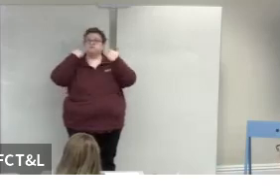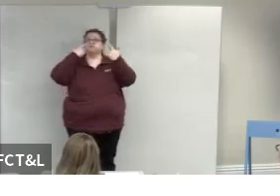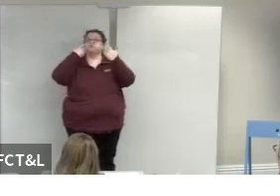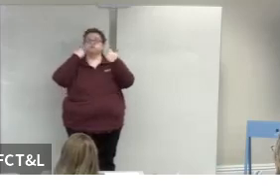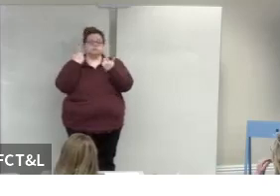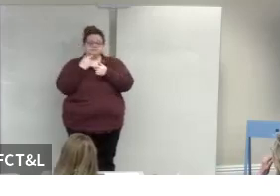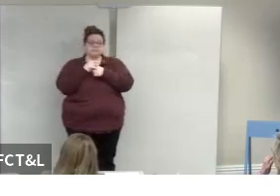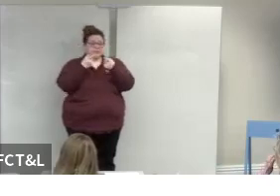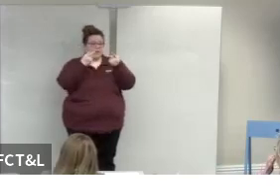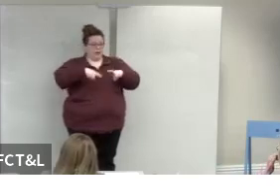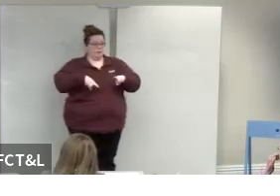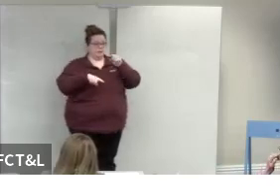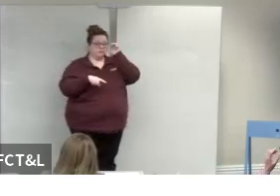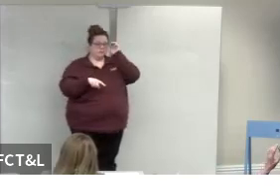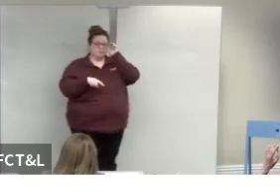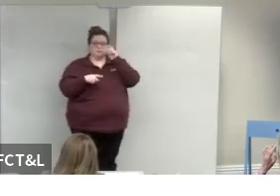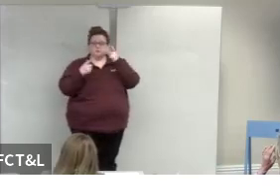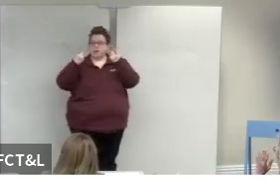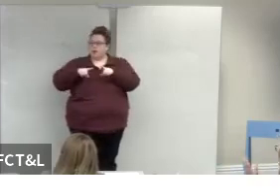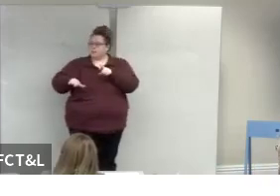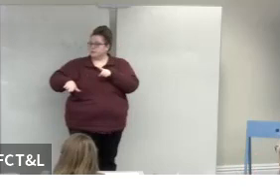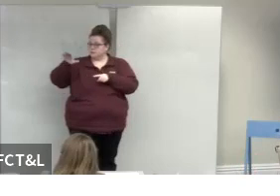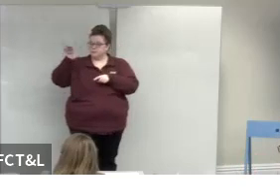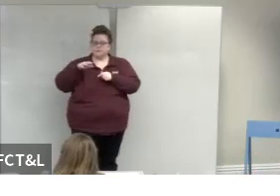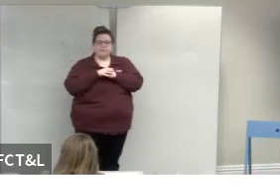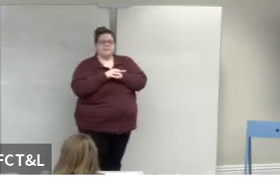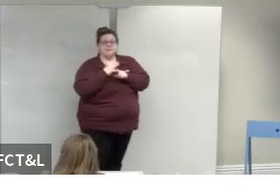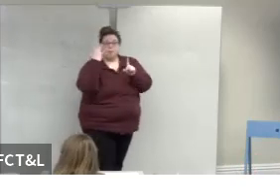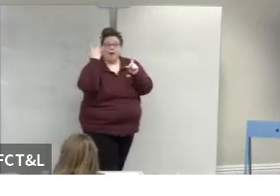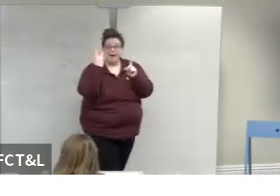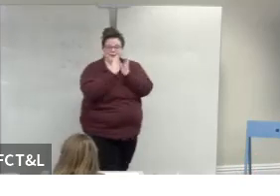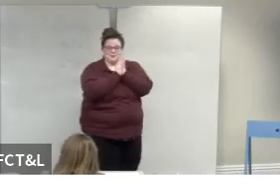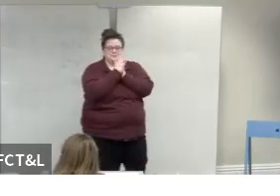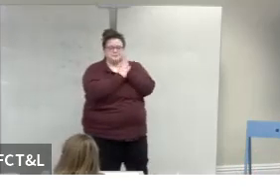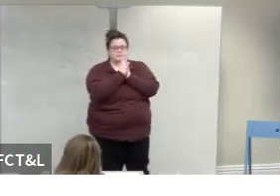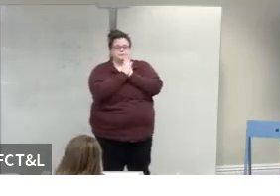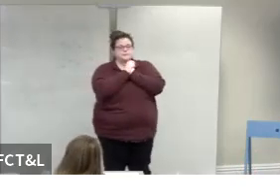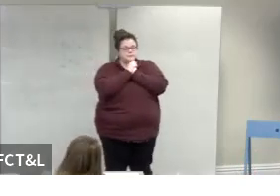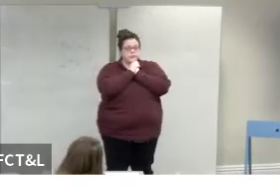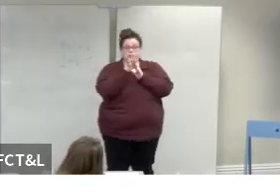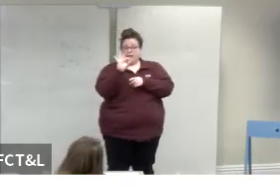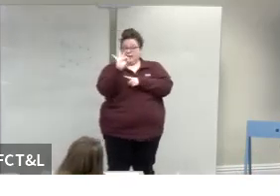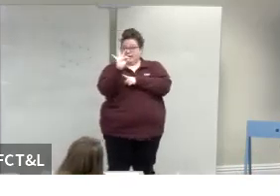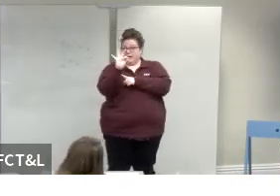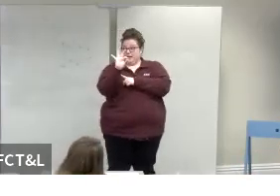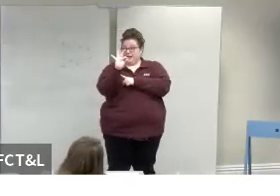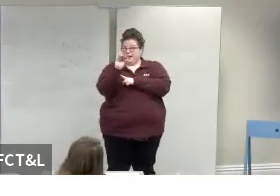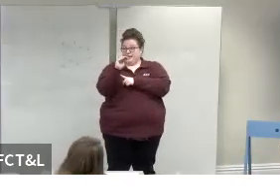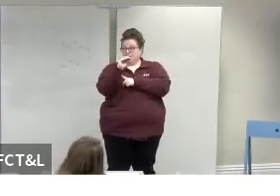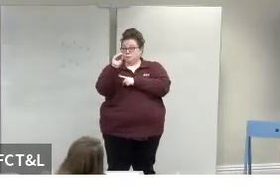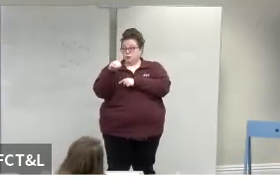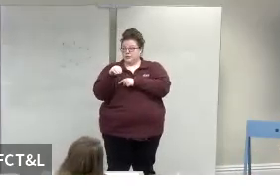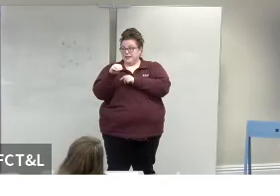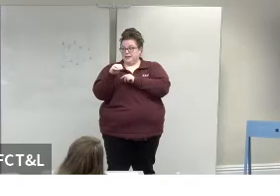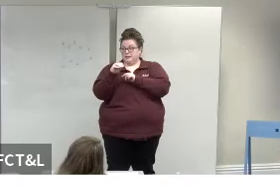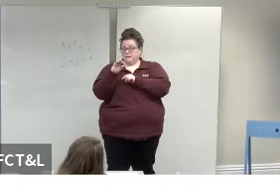all the time, oh, never mind, or I'll tell you later, or something just so we've had that in family settings